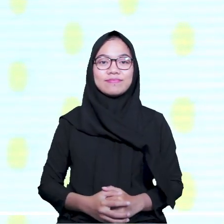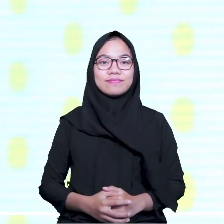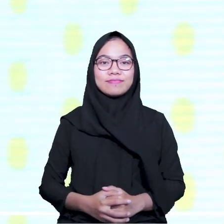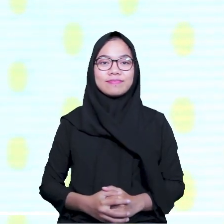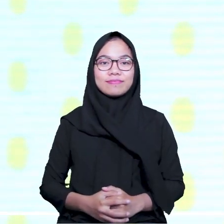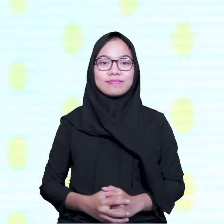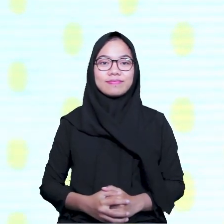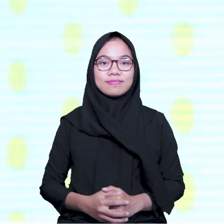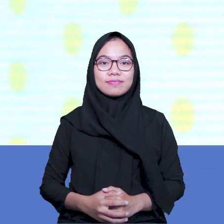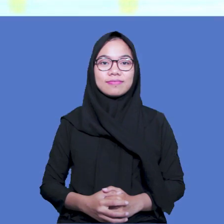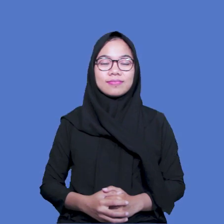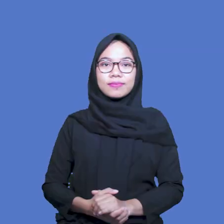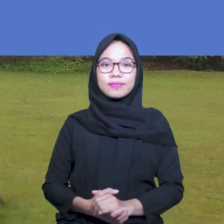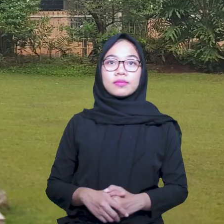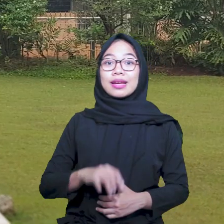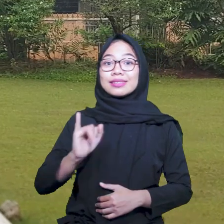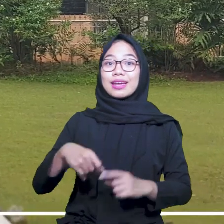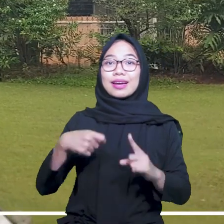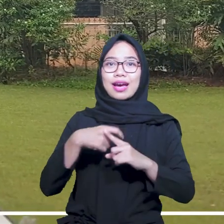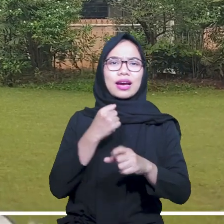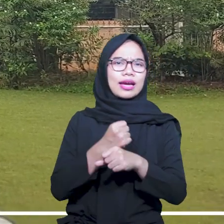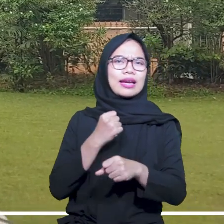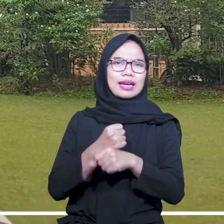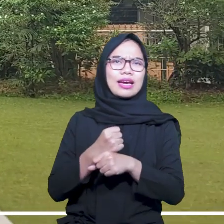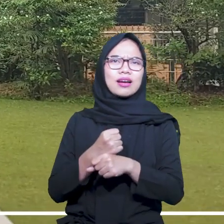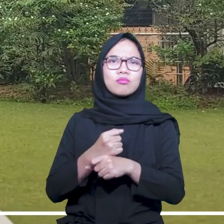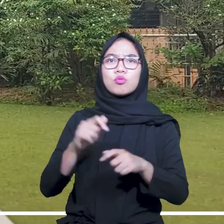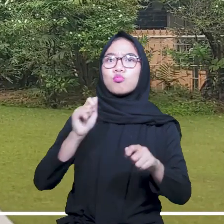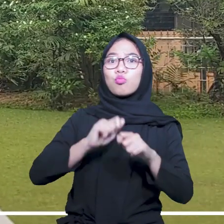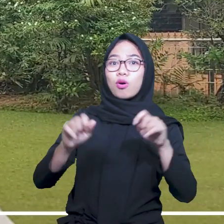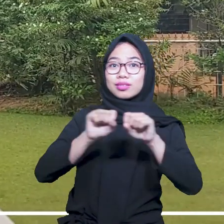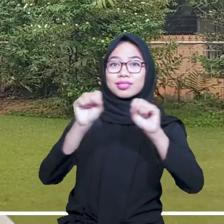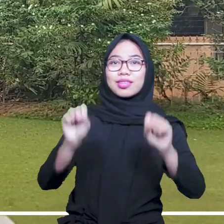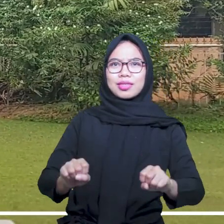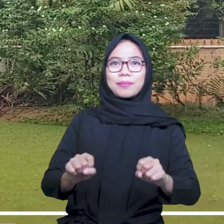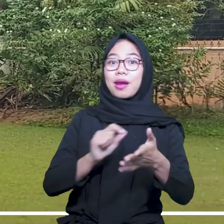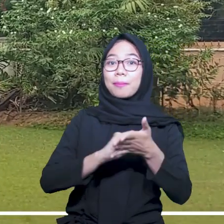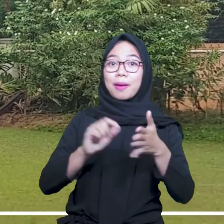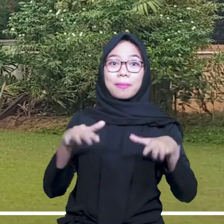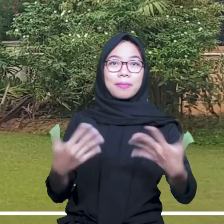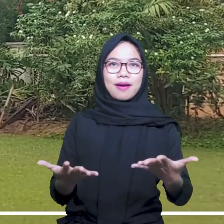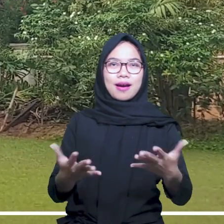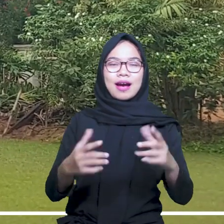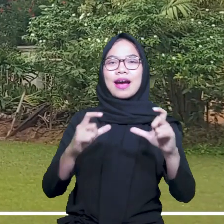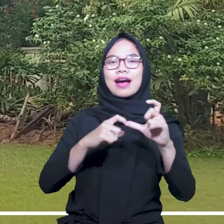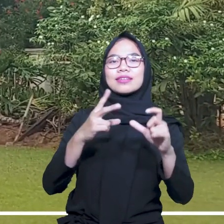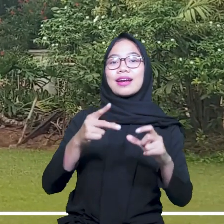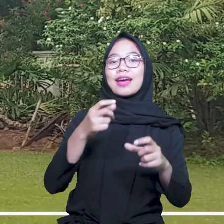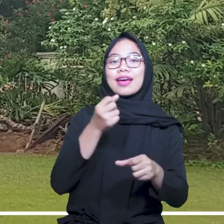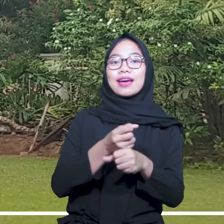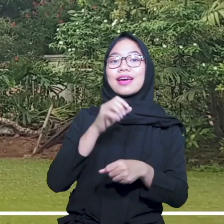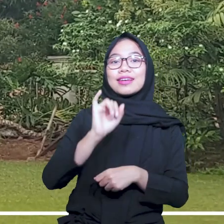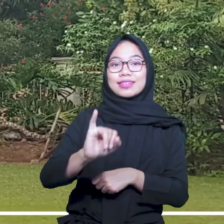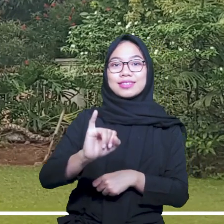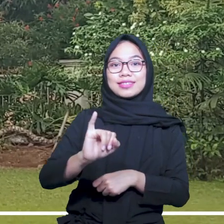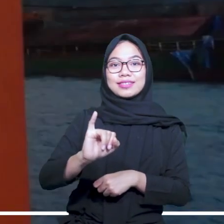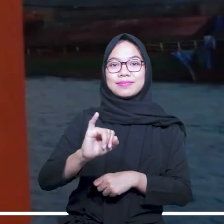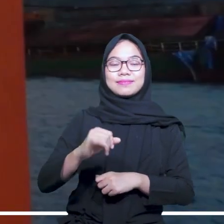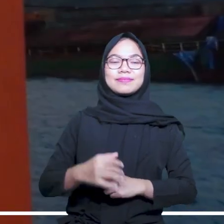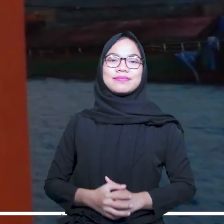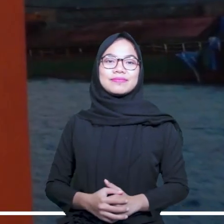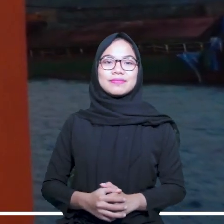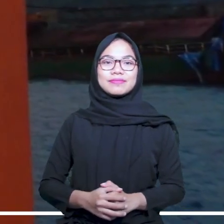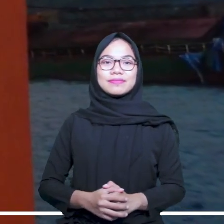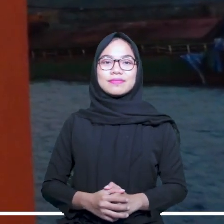bisa kita selesaikan. The Center of Geodetic Control Network and Geodynamics rose to the challenge by launching